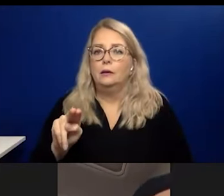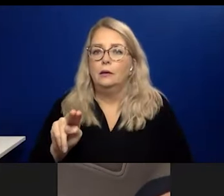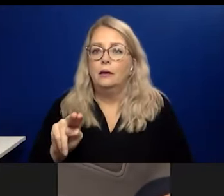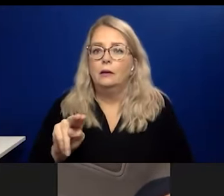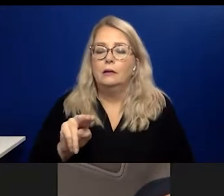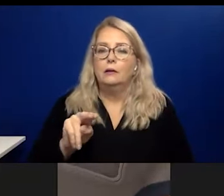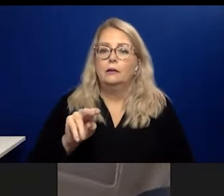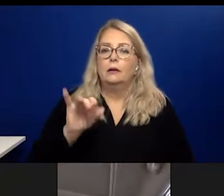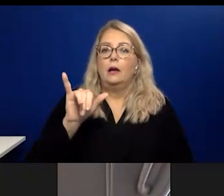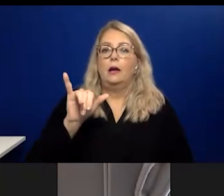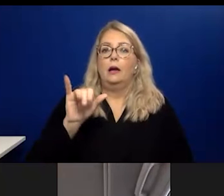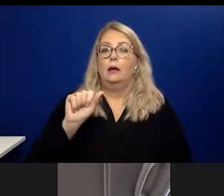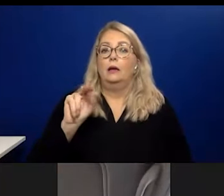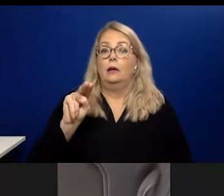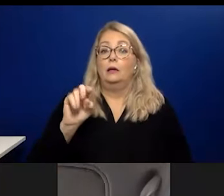Yaneth?